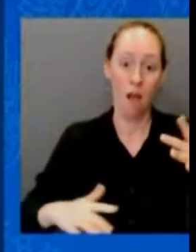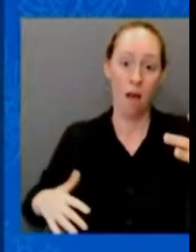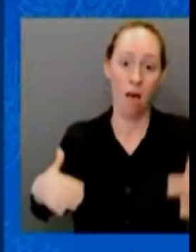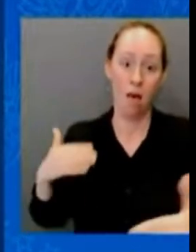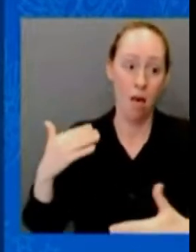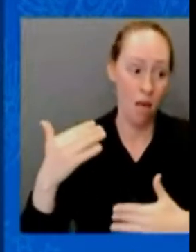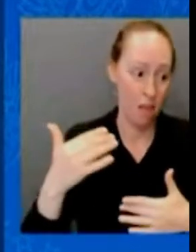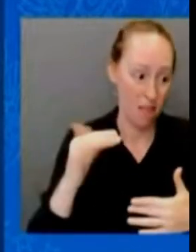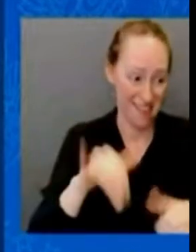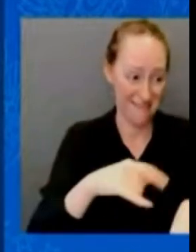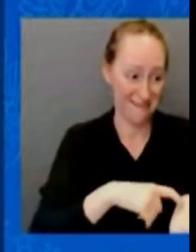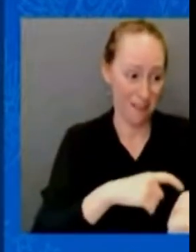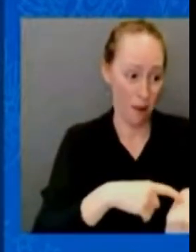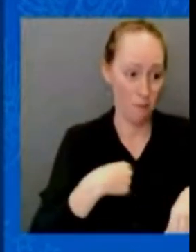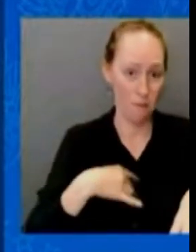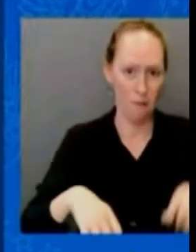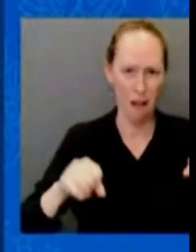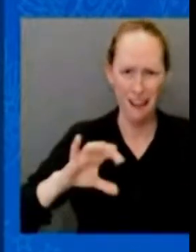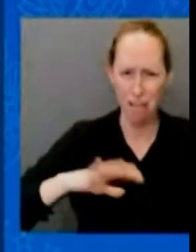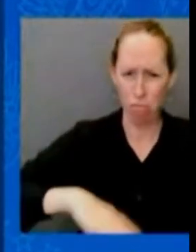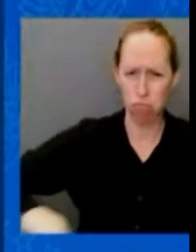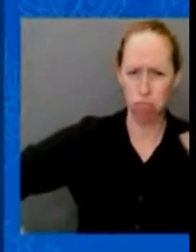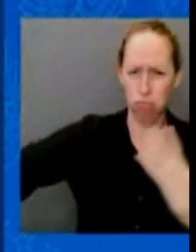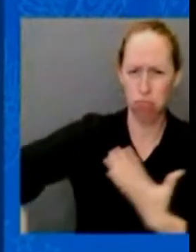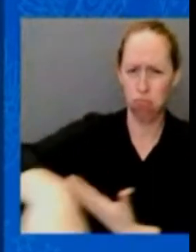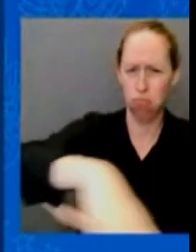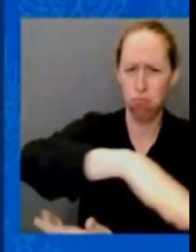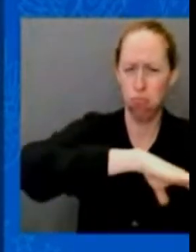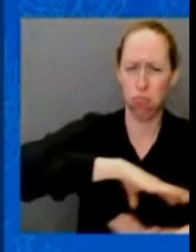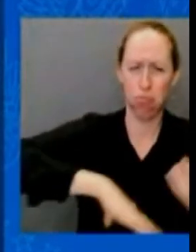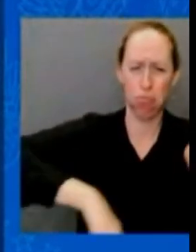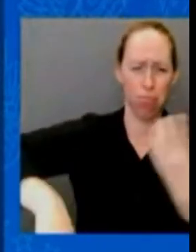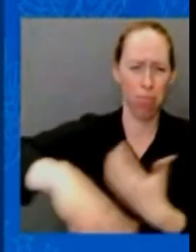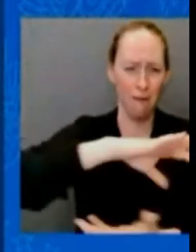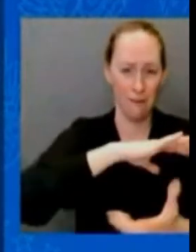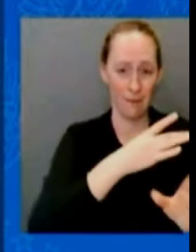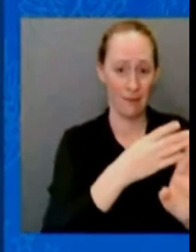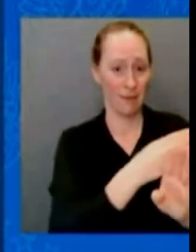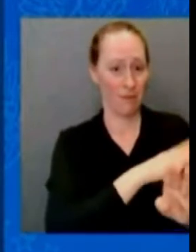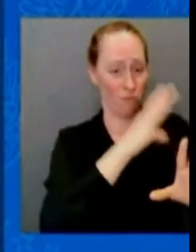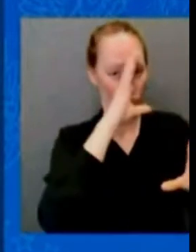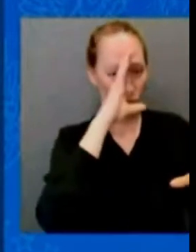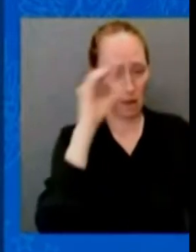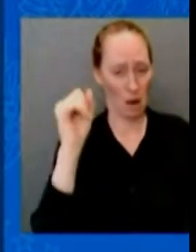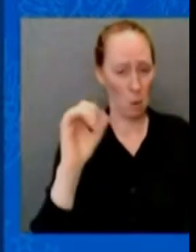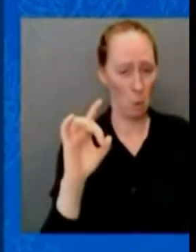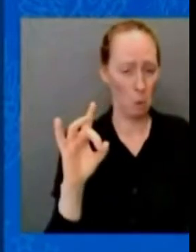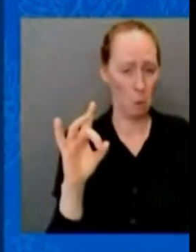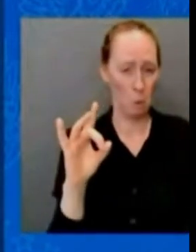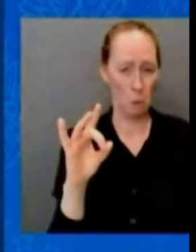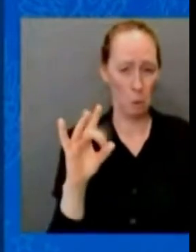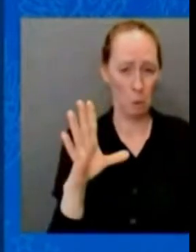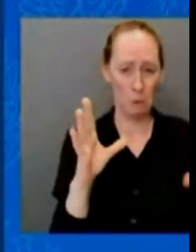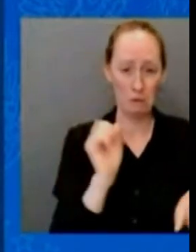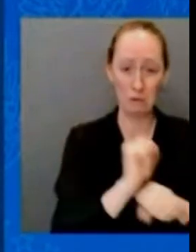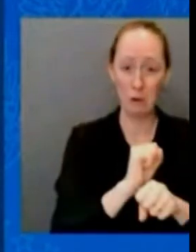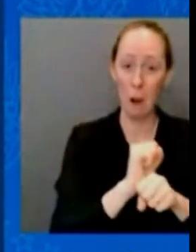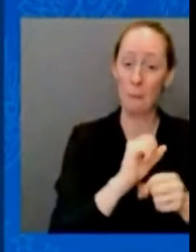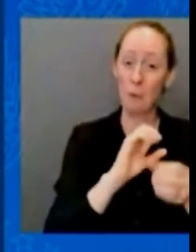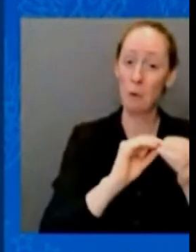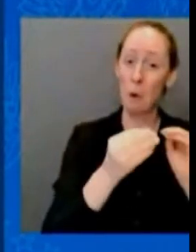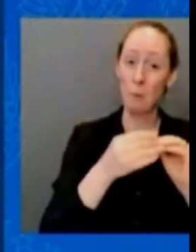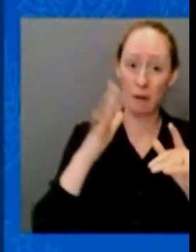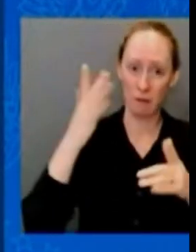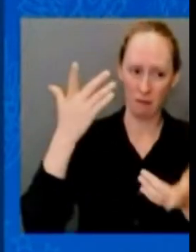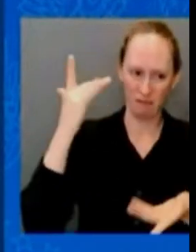of his administration, the first. Unemployment, when I was sworn in, was at 6.4%. Hundreds of thousands of small